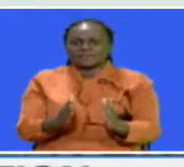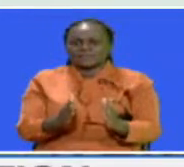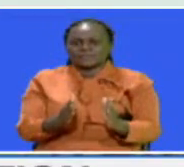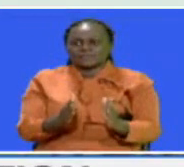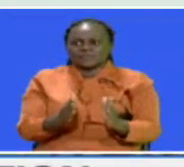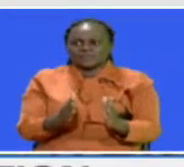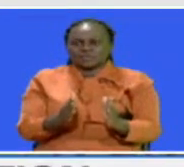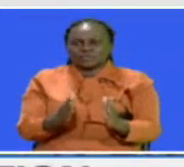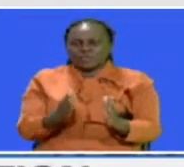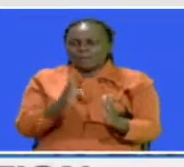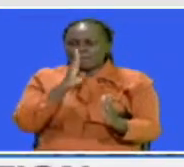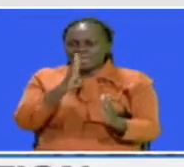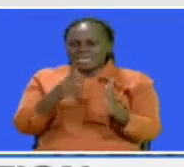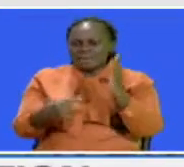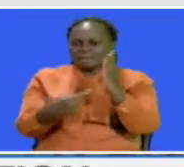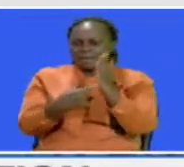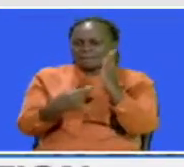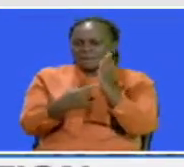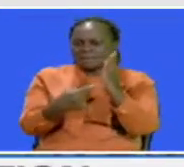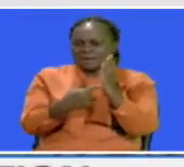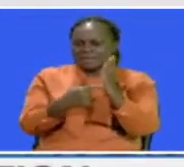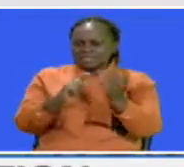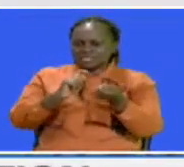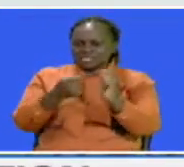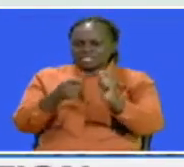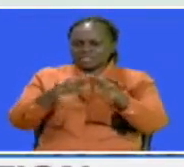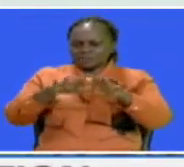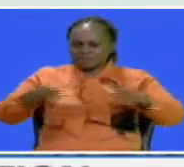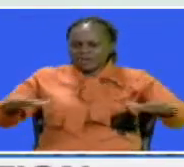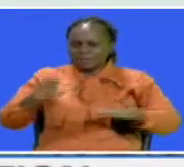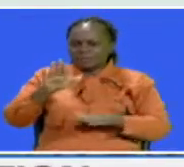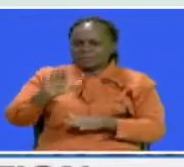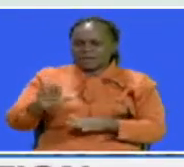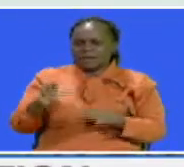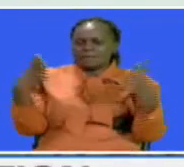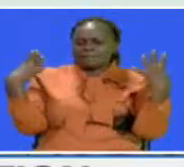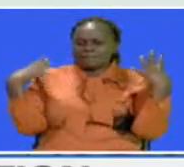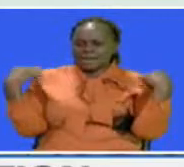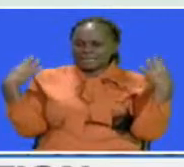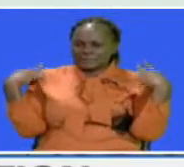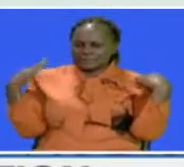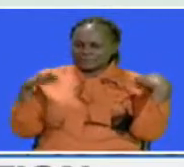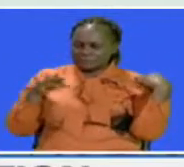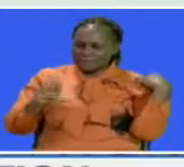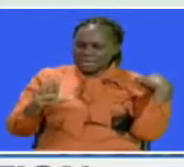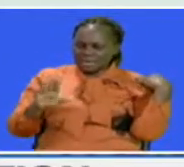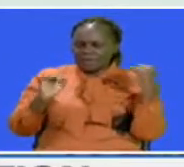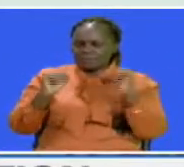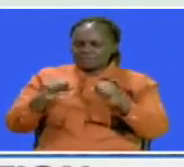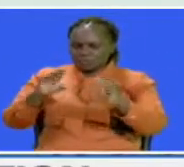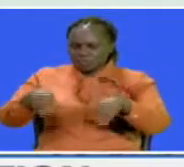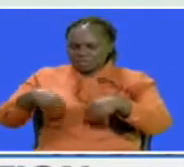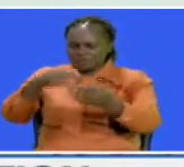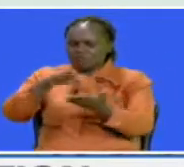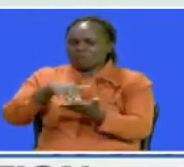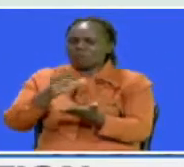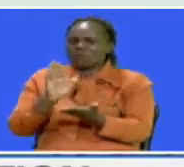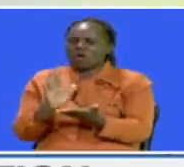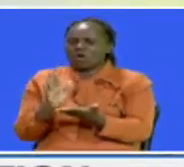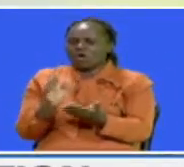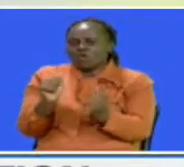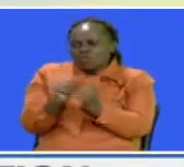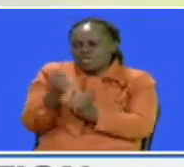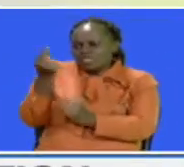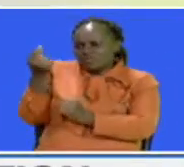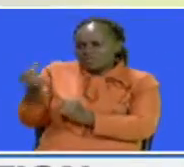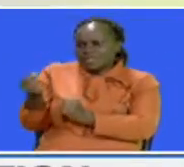be modernized. To modernize their farms, the practices, and be able to give you more with less.